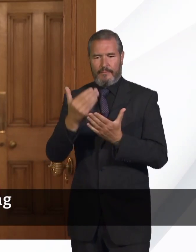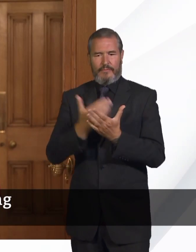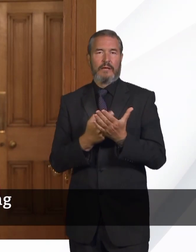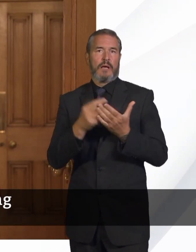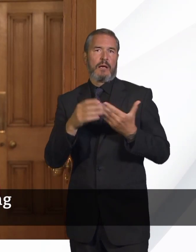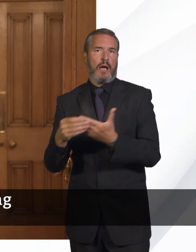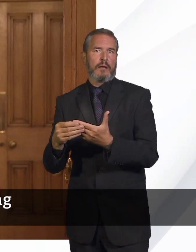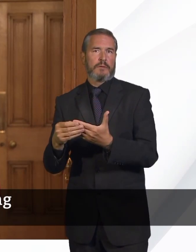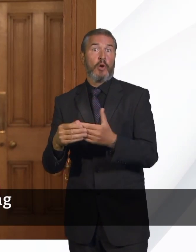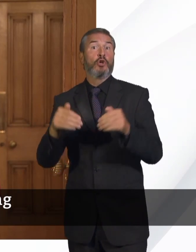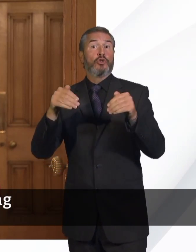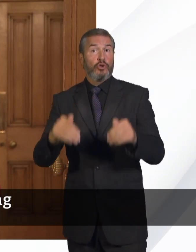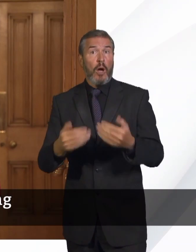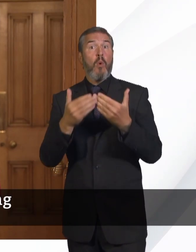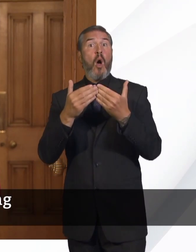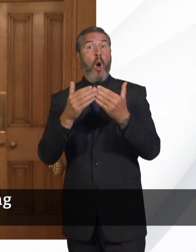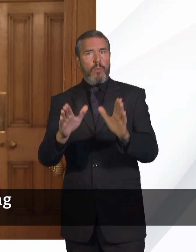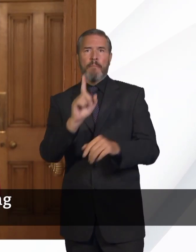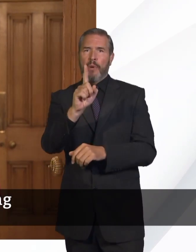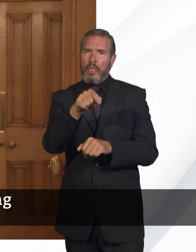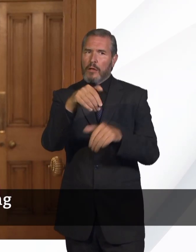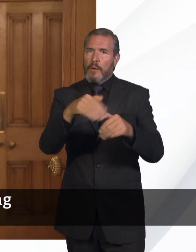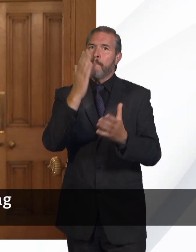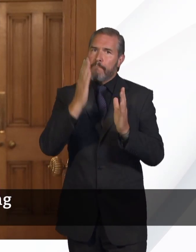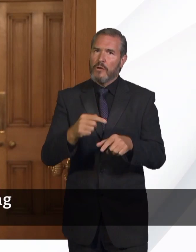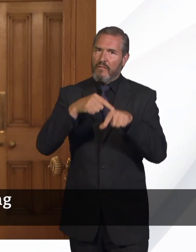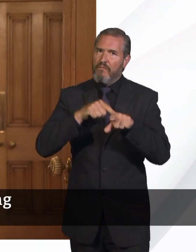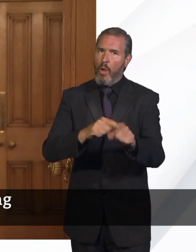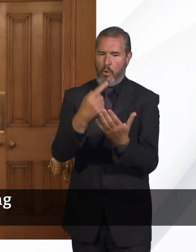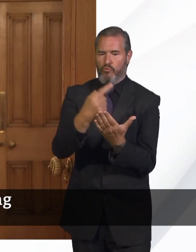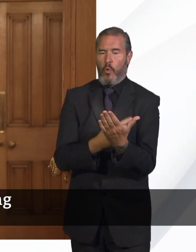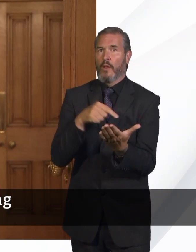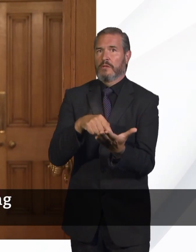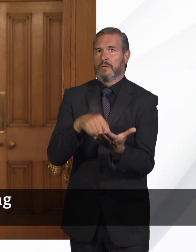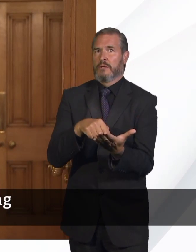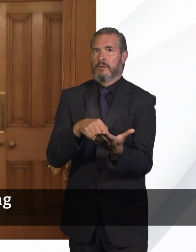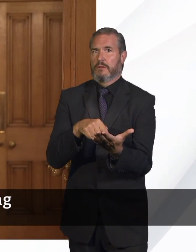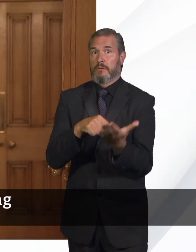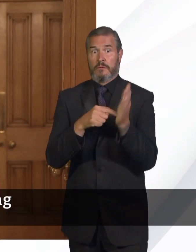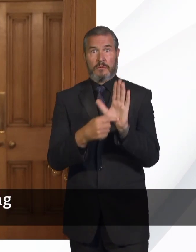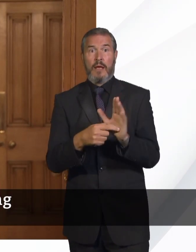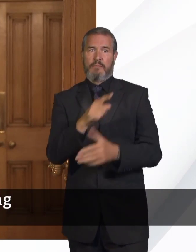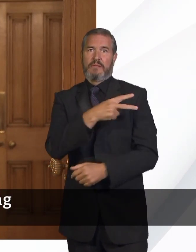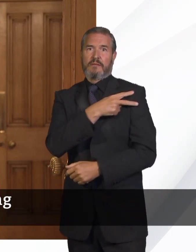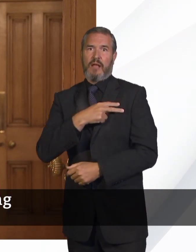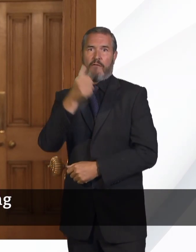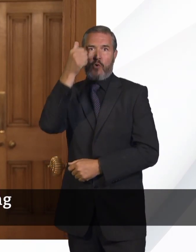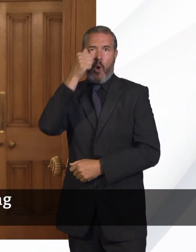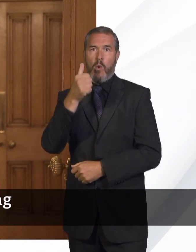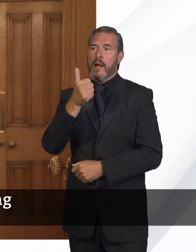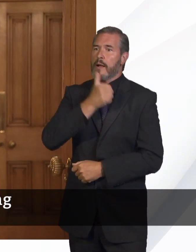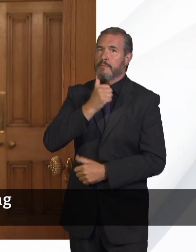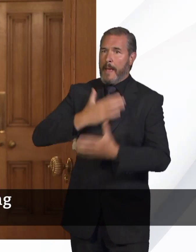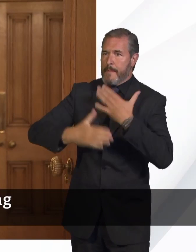Shops should reopen once they're able to follow the COVID-19 secure guidelines, giving confidence to both the staff and